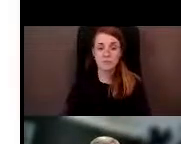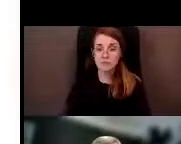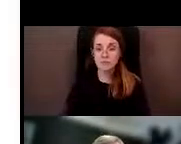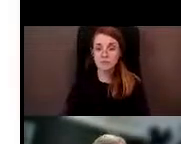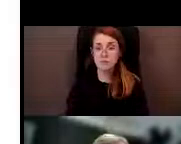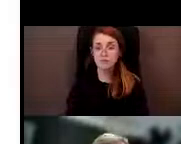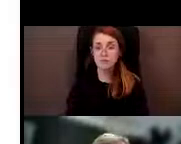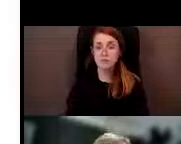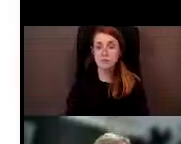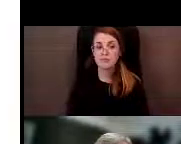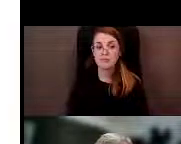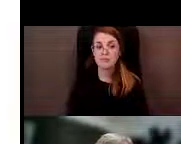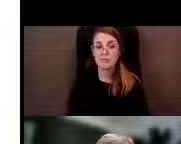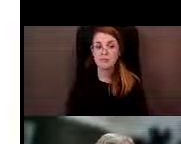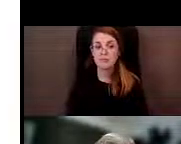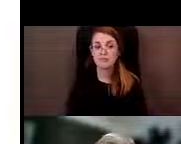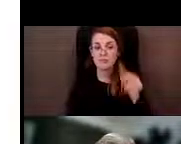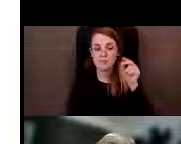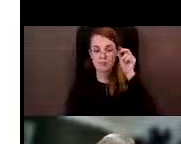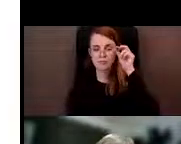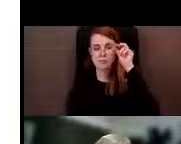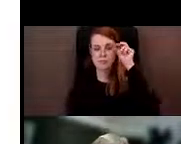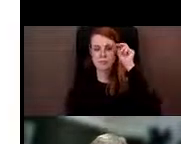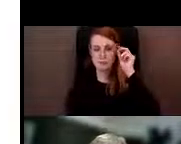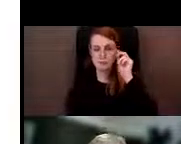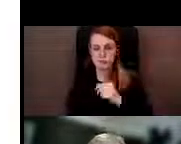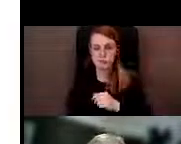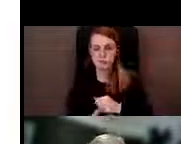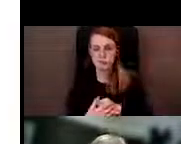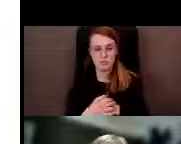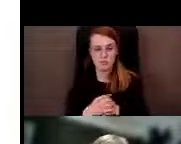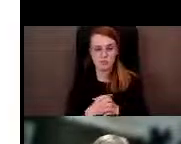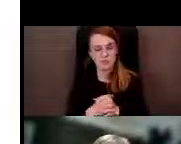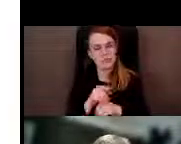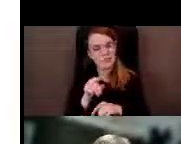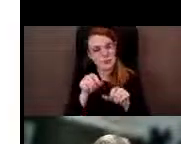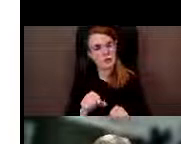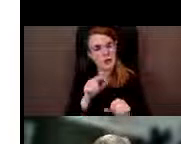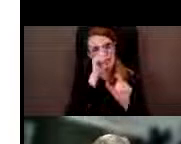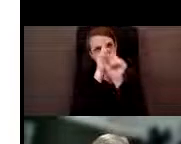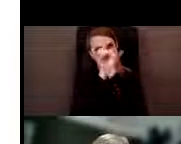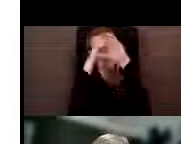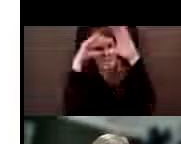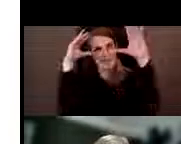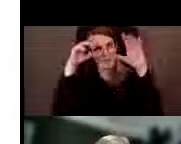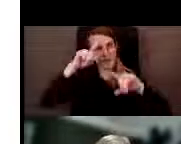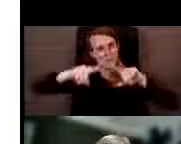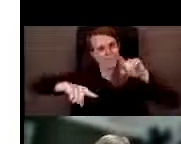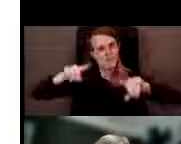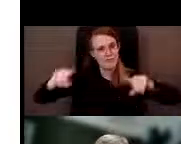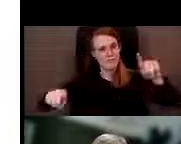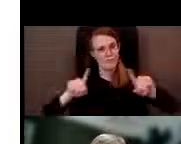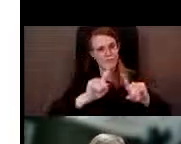As you might imagine, and we're certain the same will be seen tonight, there are a wide variety of individual comments that come through